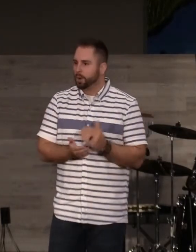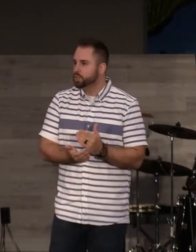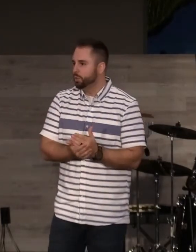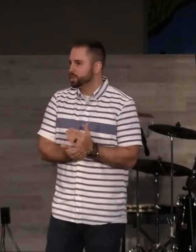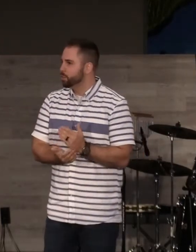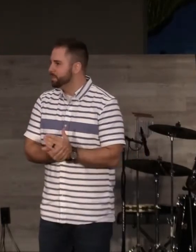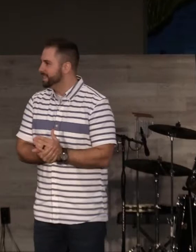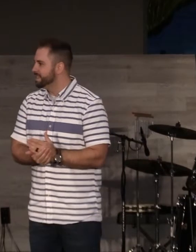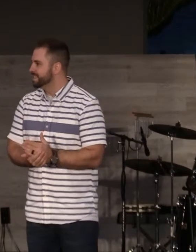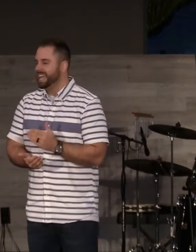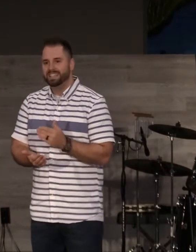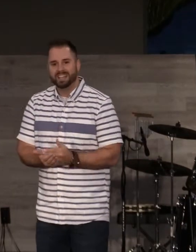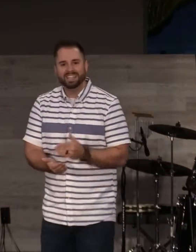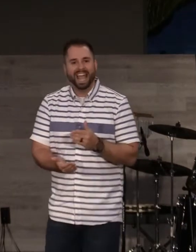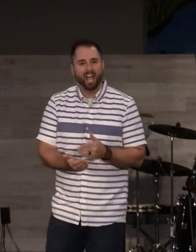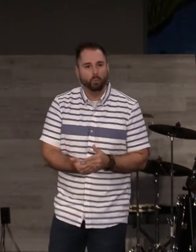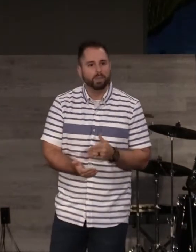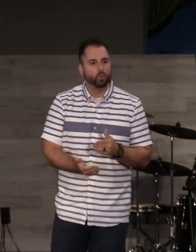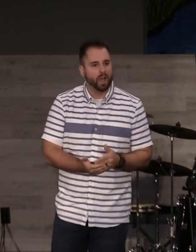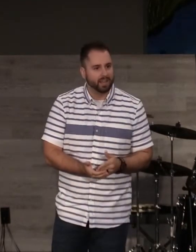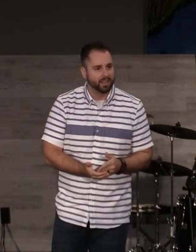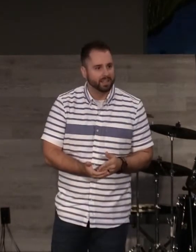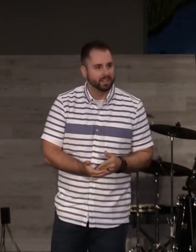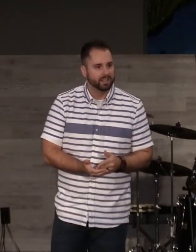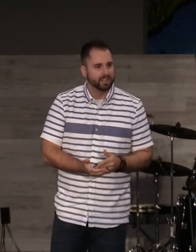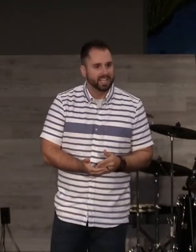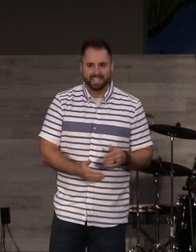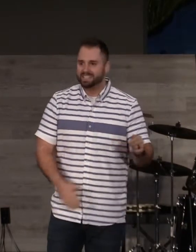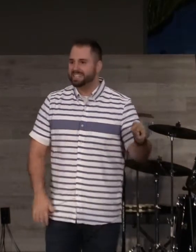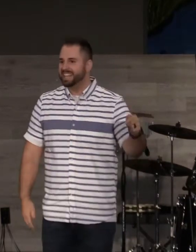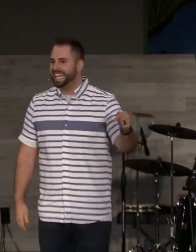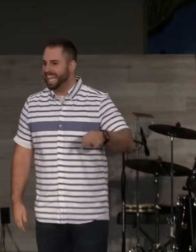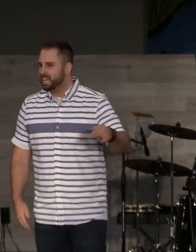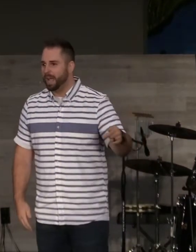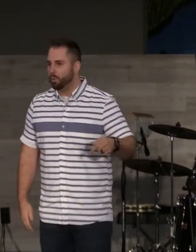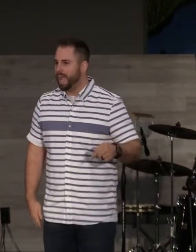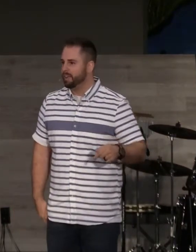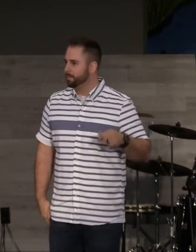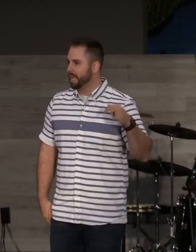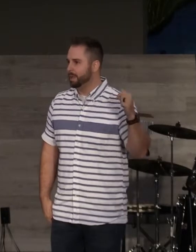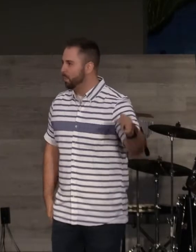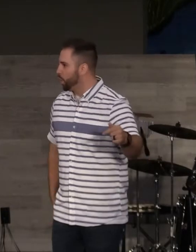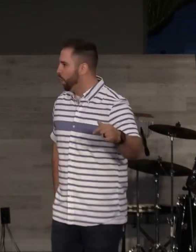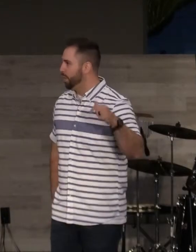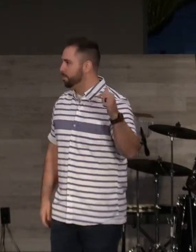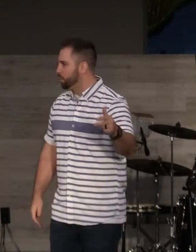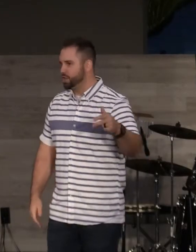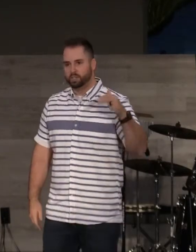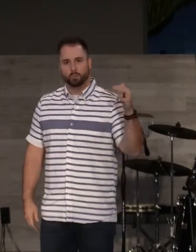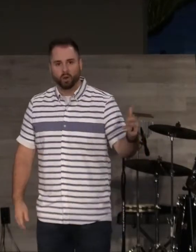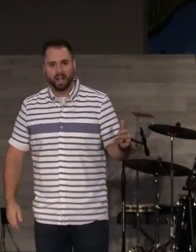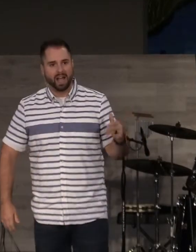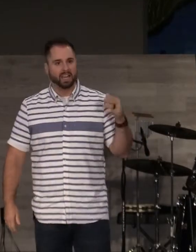A person who has true repentance says, does it help me run? Does this thing get in my way from becoming more holy,